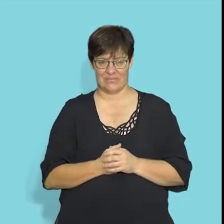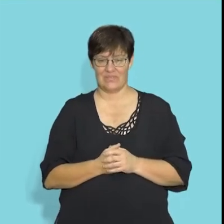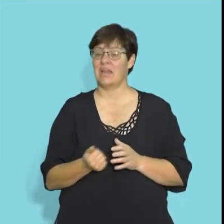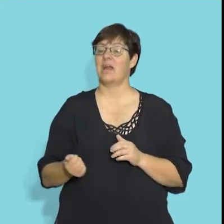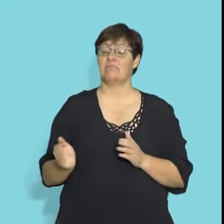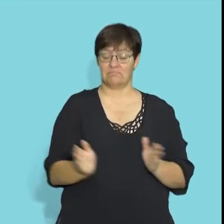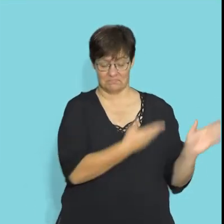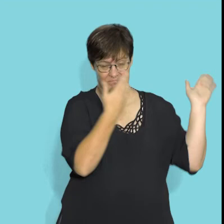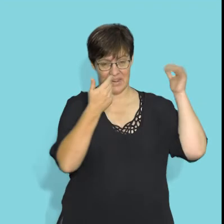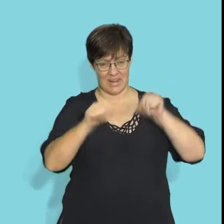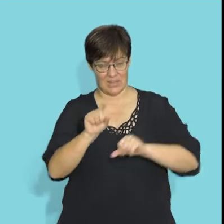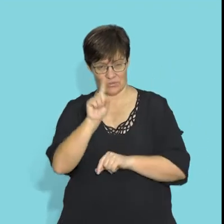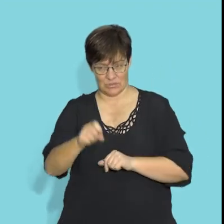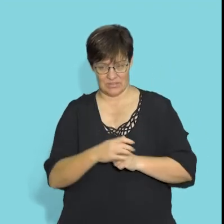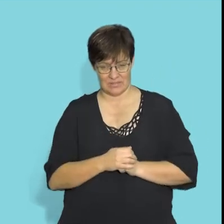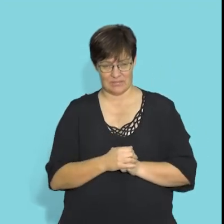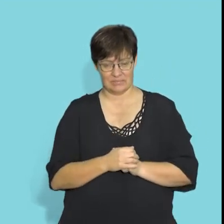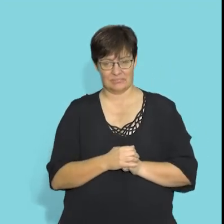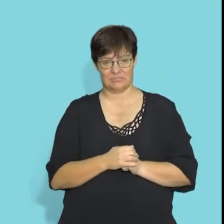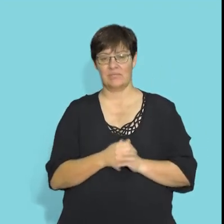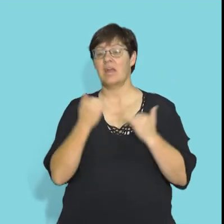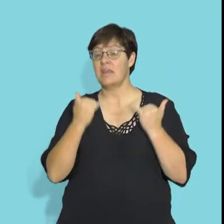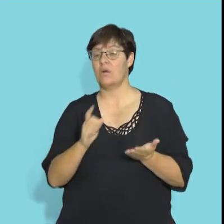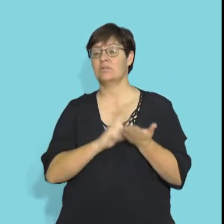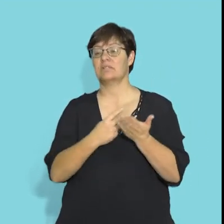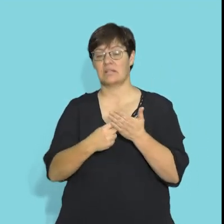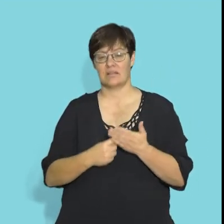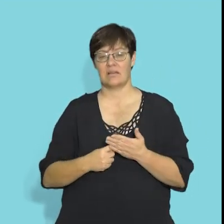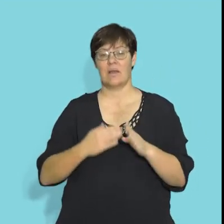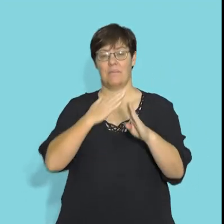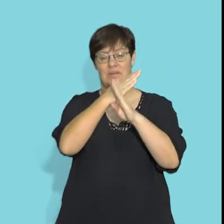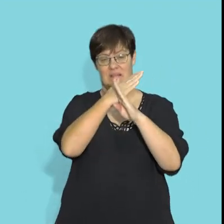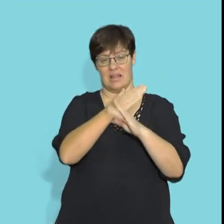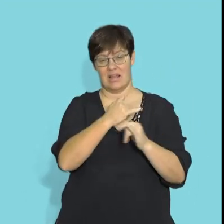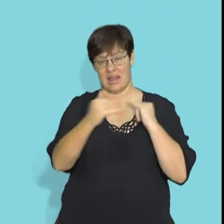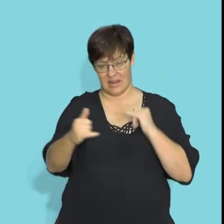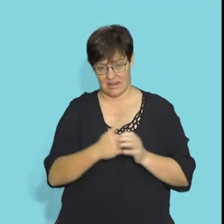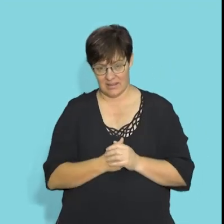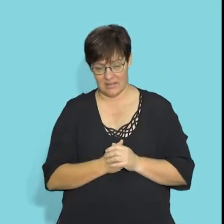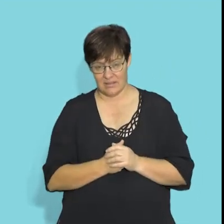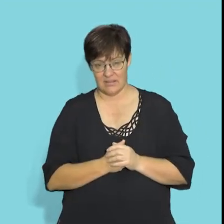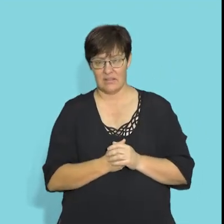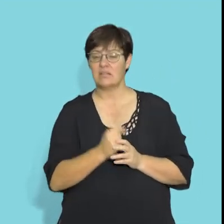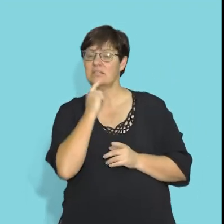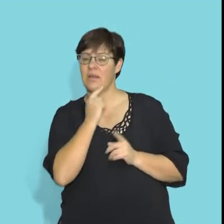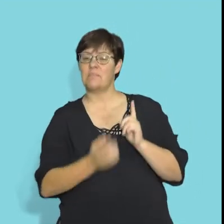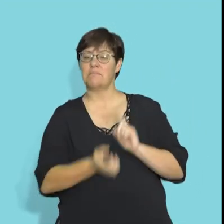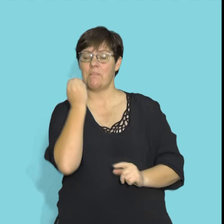the next question we're going to be talking about is with perpendicular lines. And this question says,